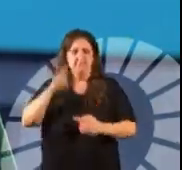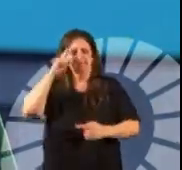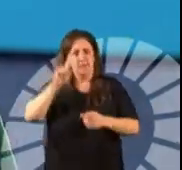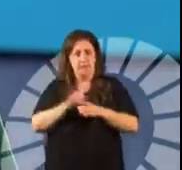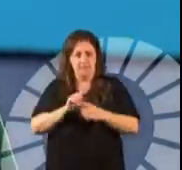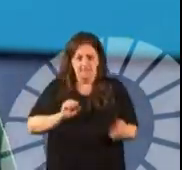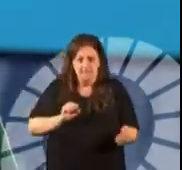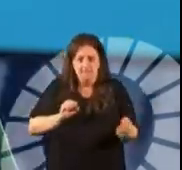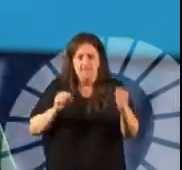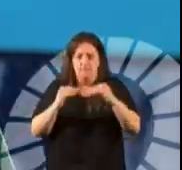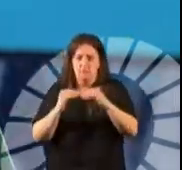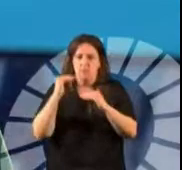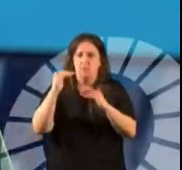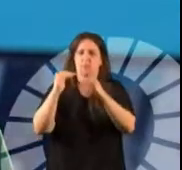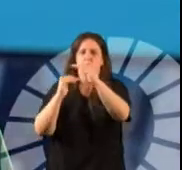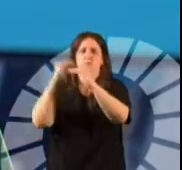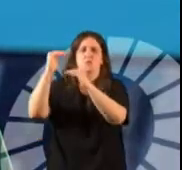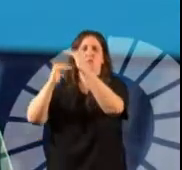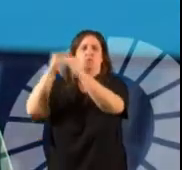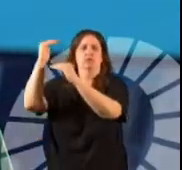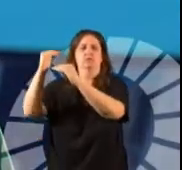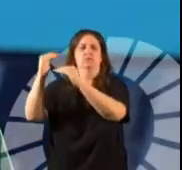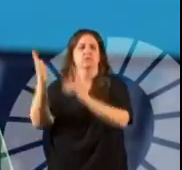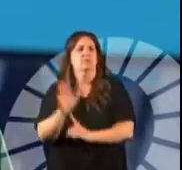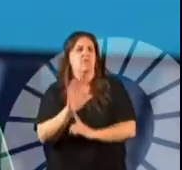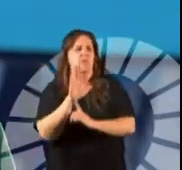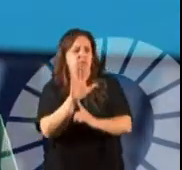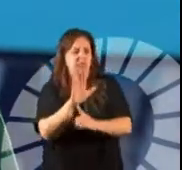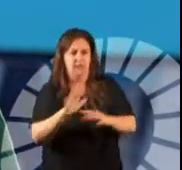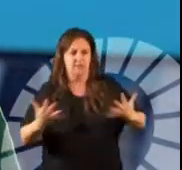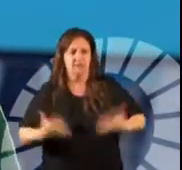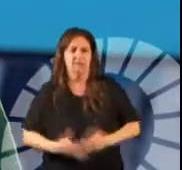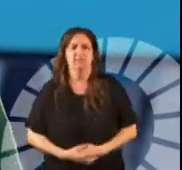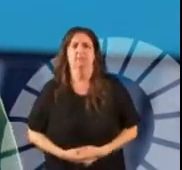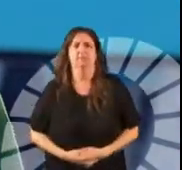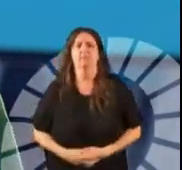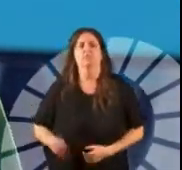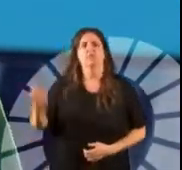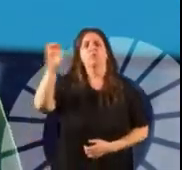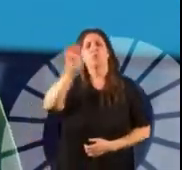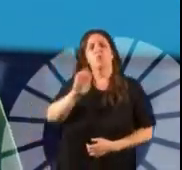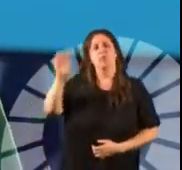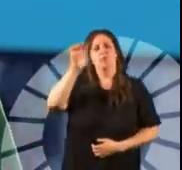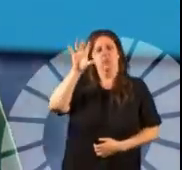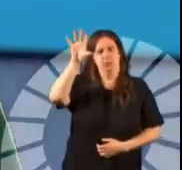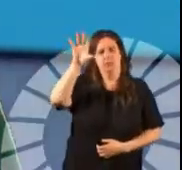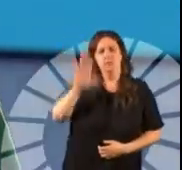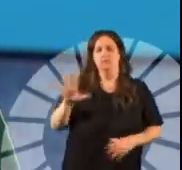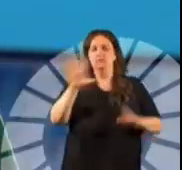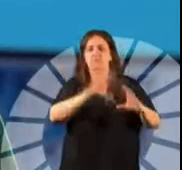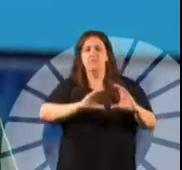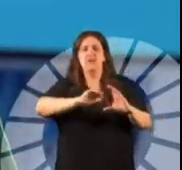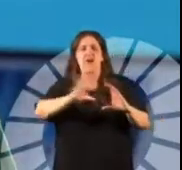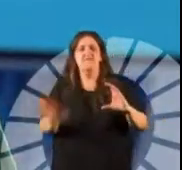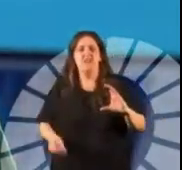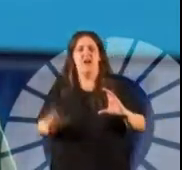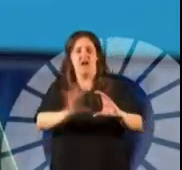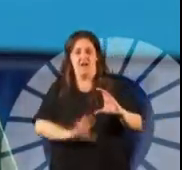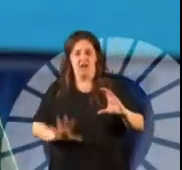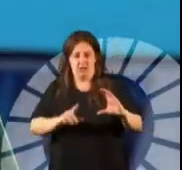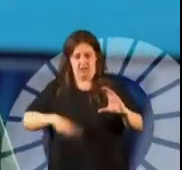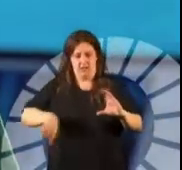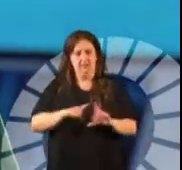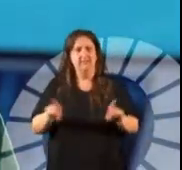EU have put their foot forward. Young people, through their